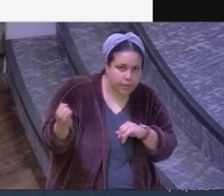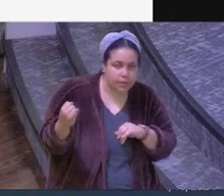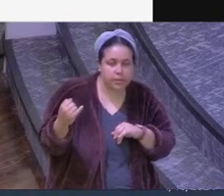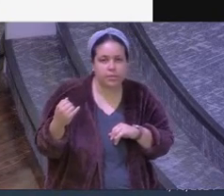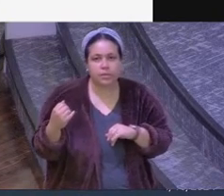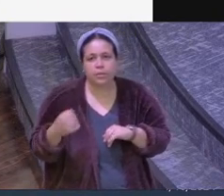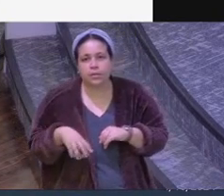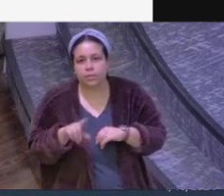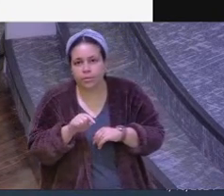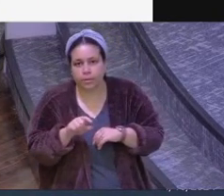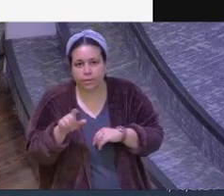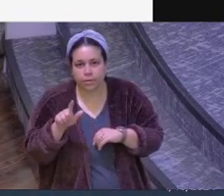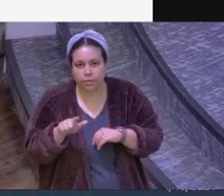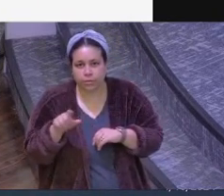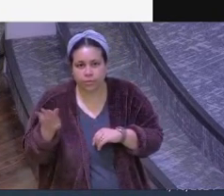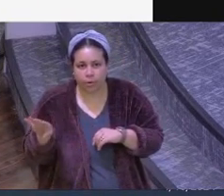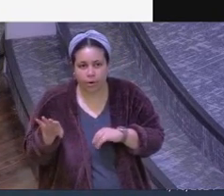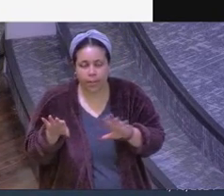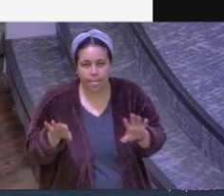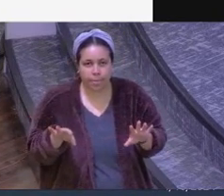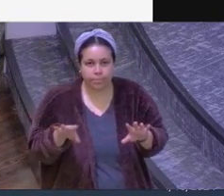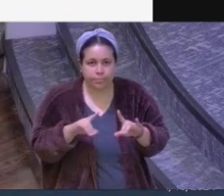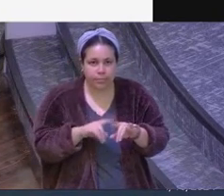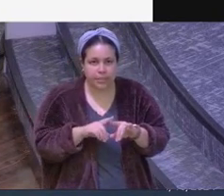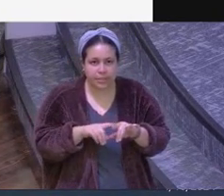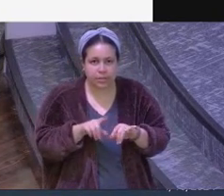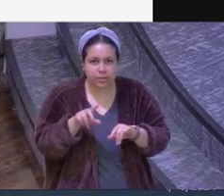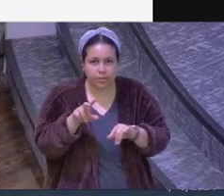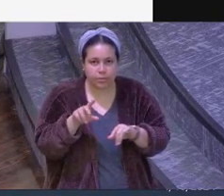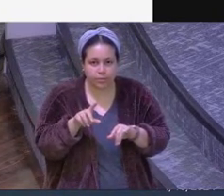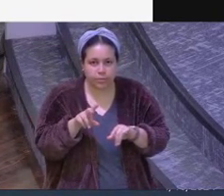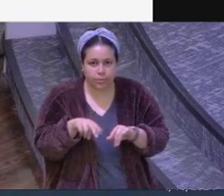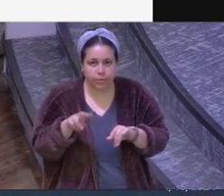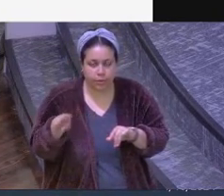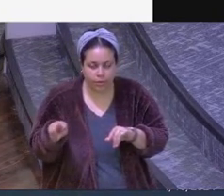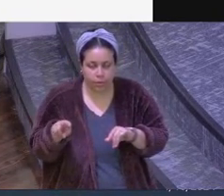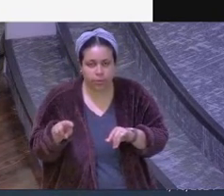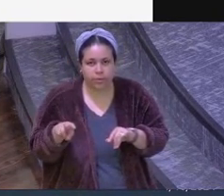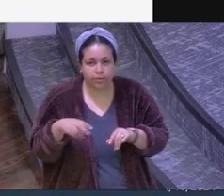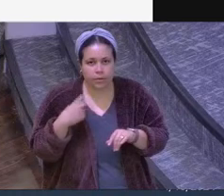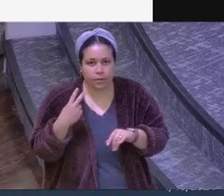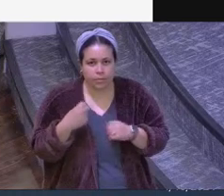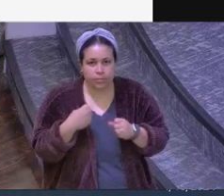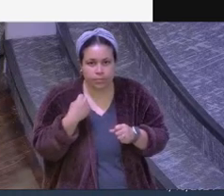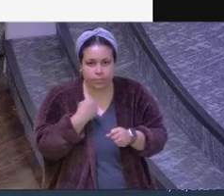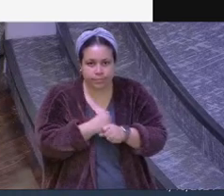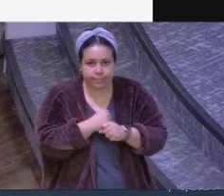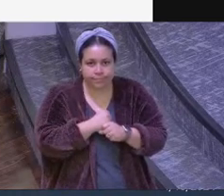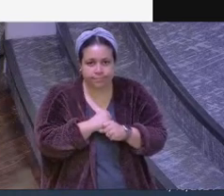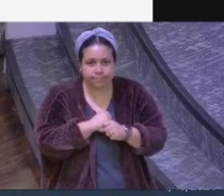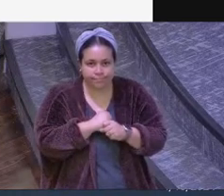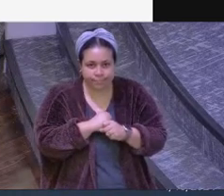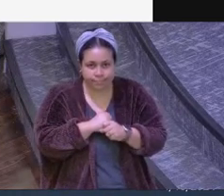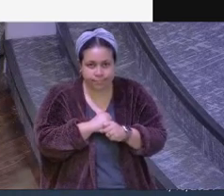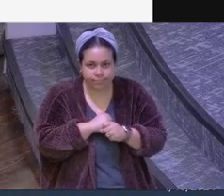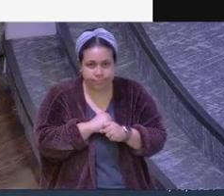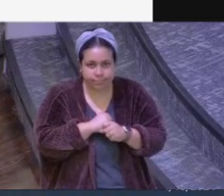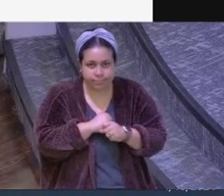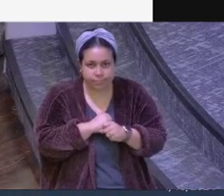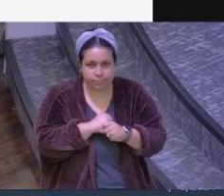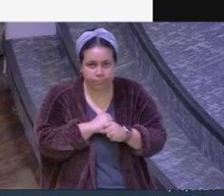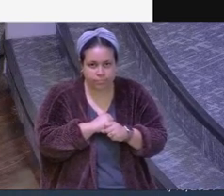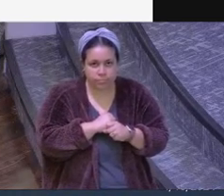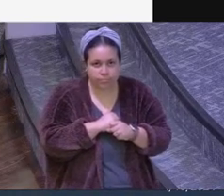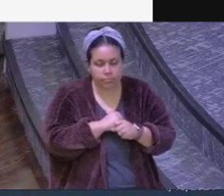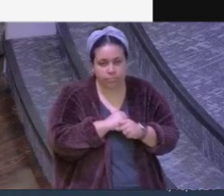the 2024 digest this year. This is based on 2022. It runs 2 years in arrears. So unfortunately,